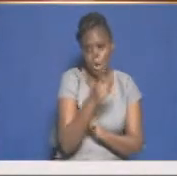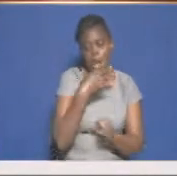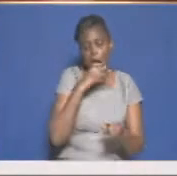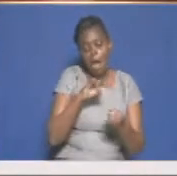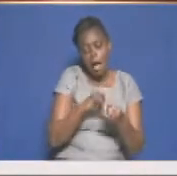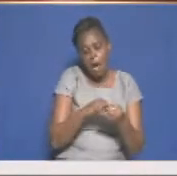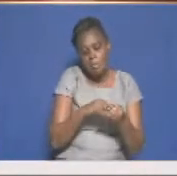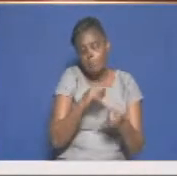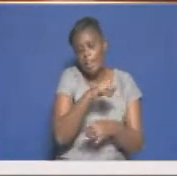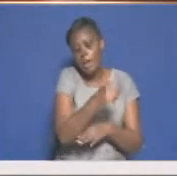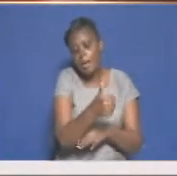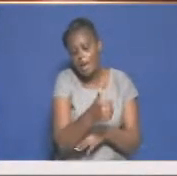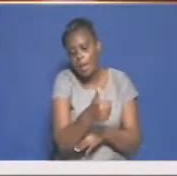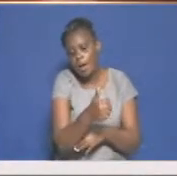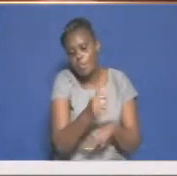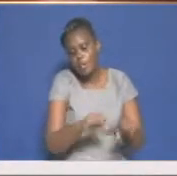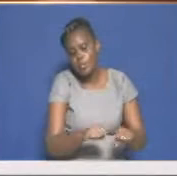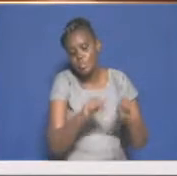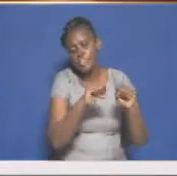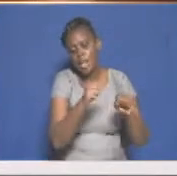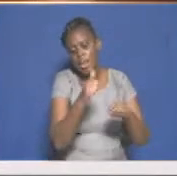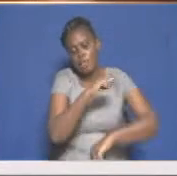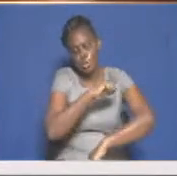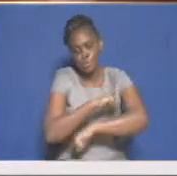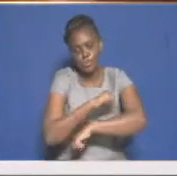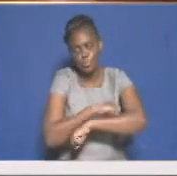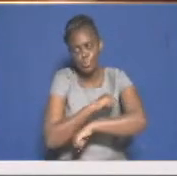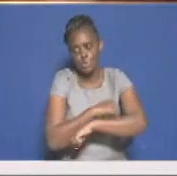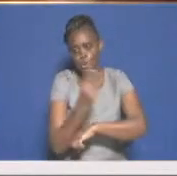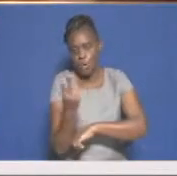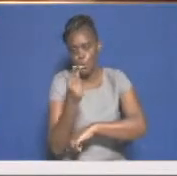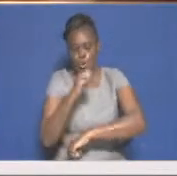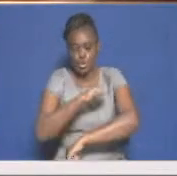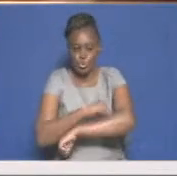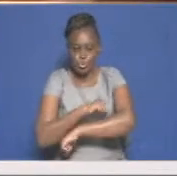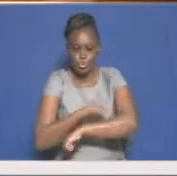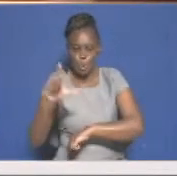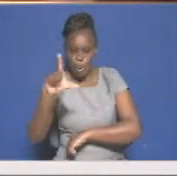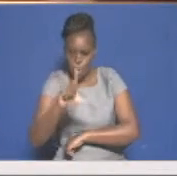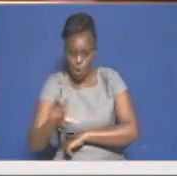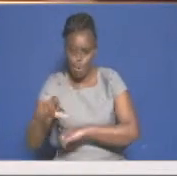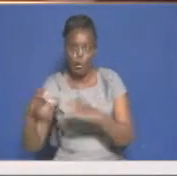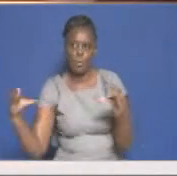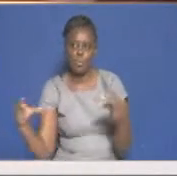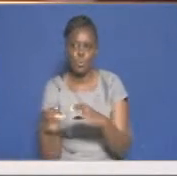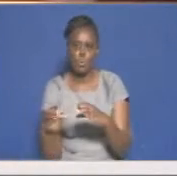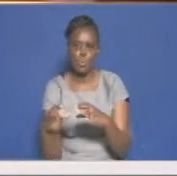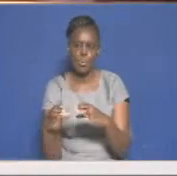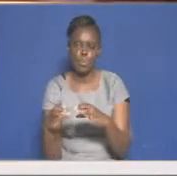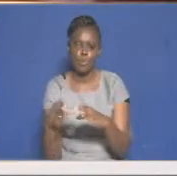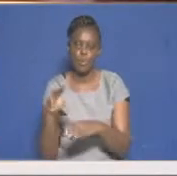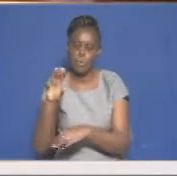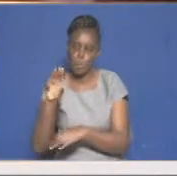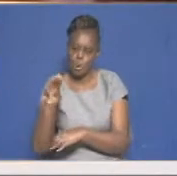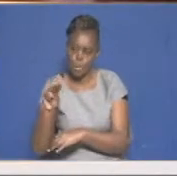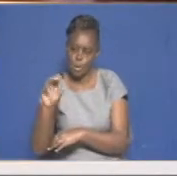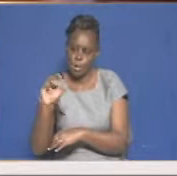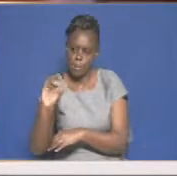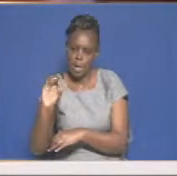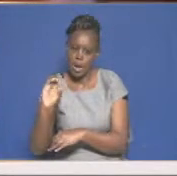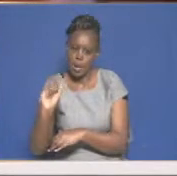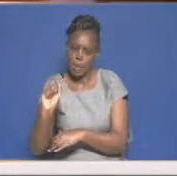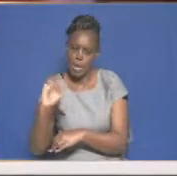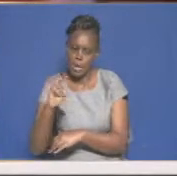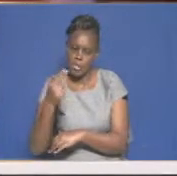was another board chair in another school. These two schools in my local community, Machicha and Kitabai, were in